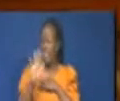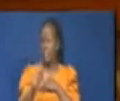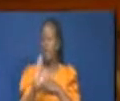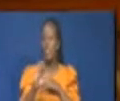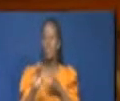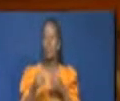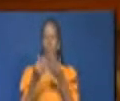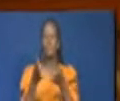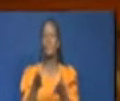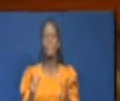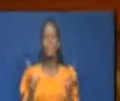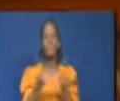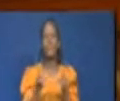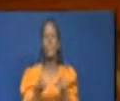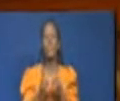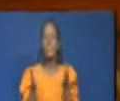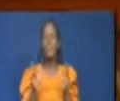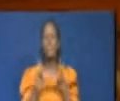to friends and